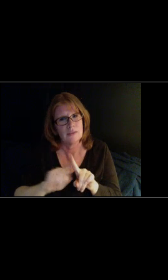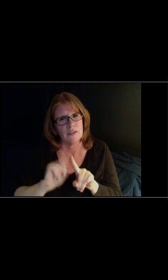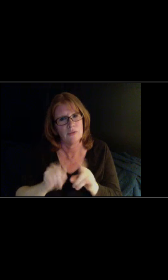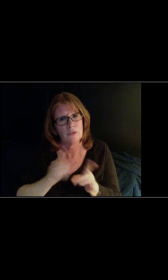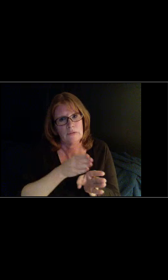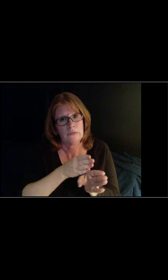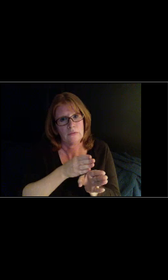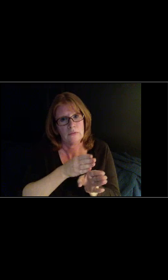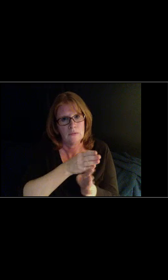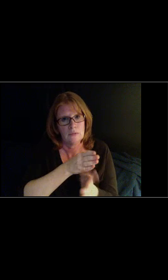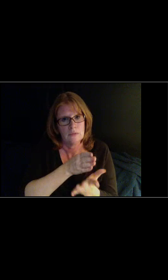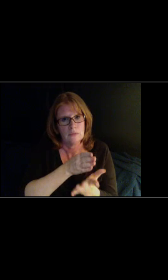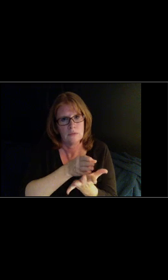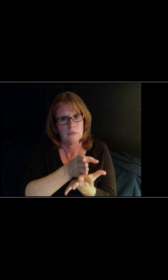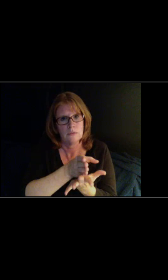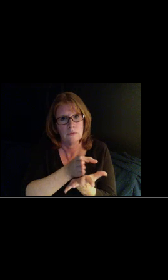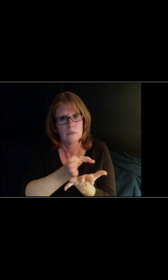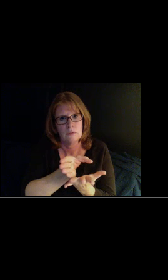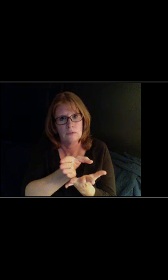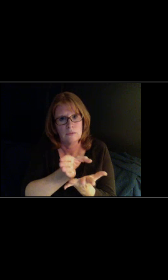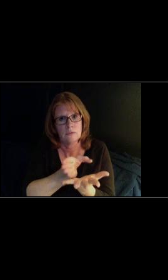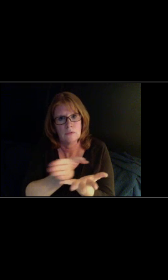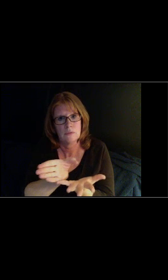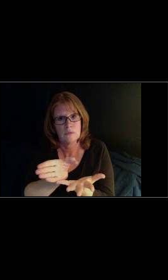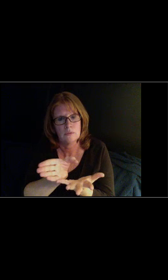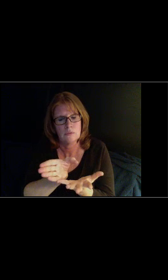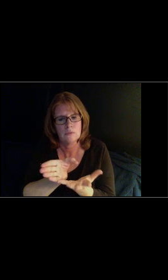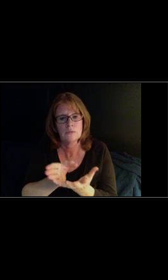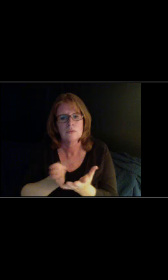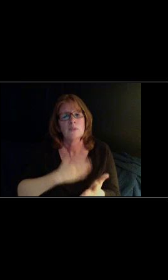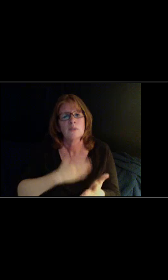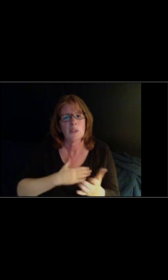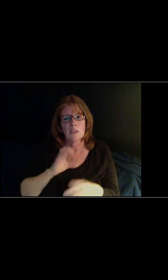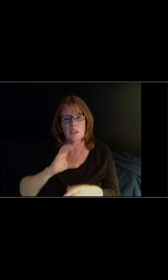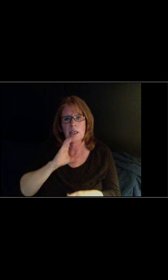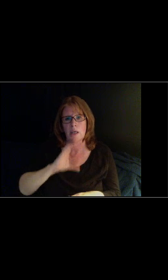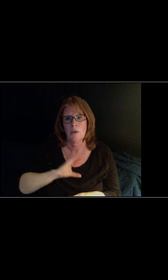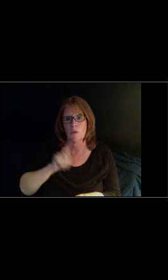they don't call them the same thing.